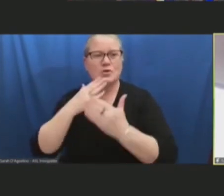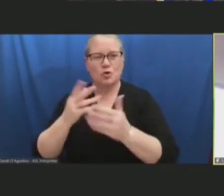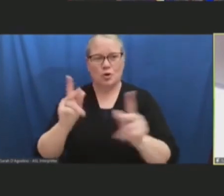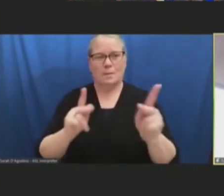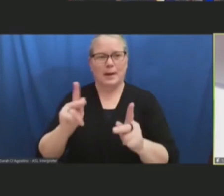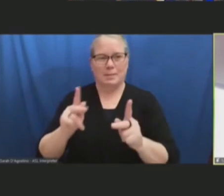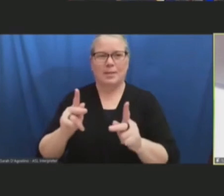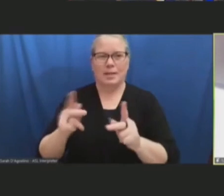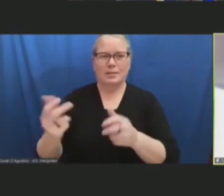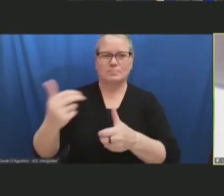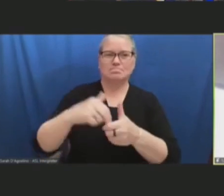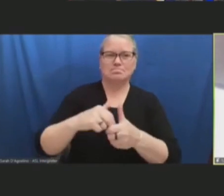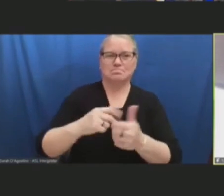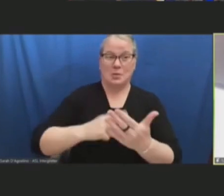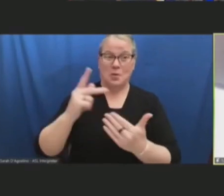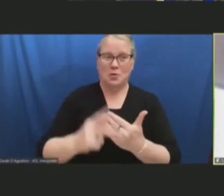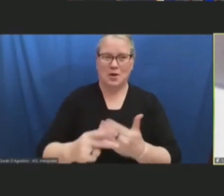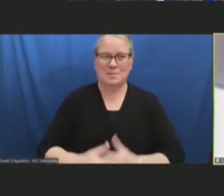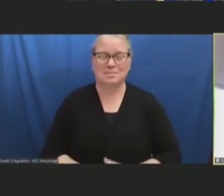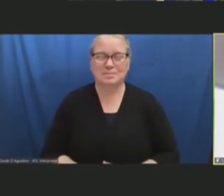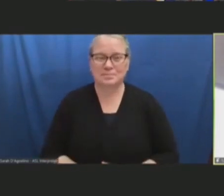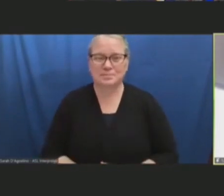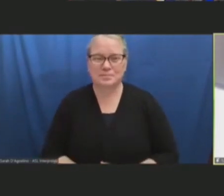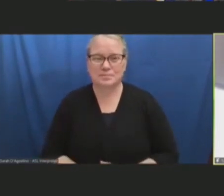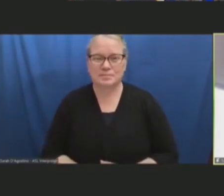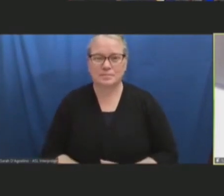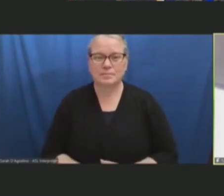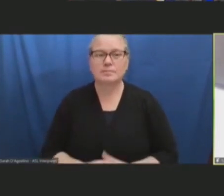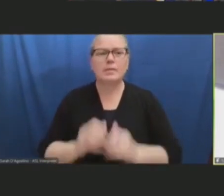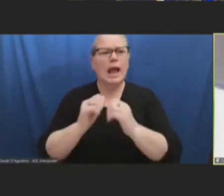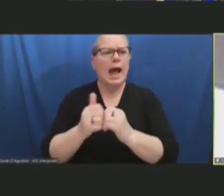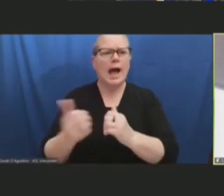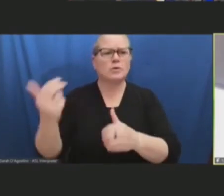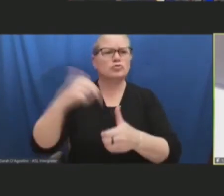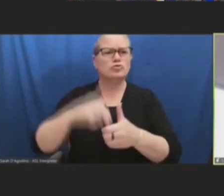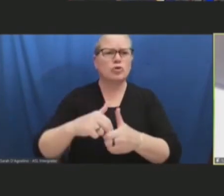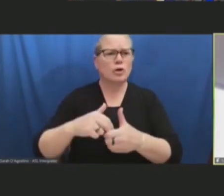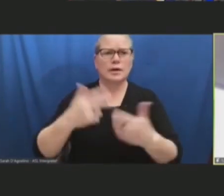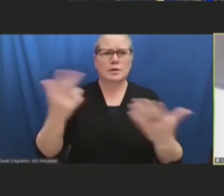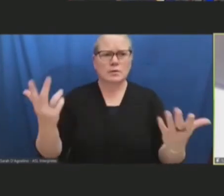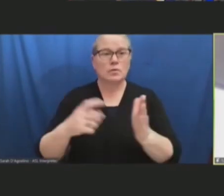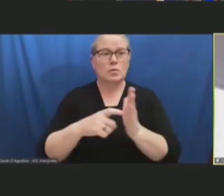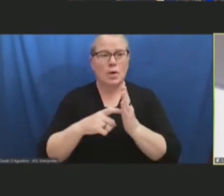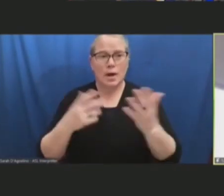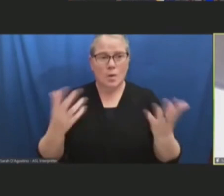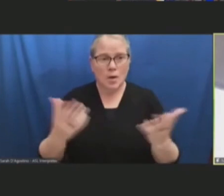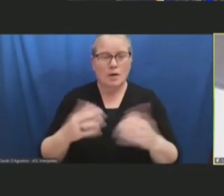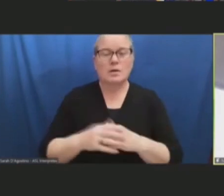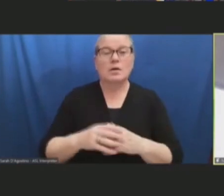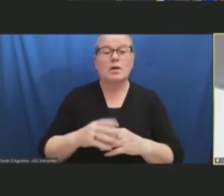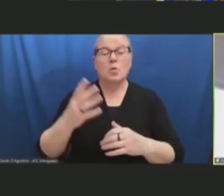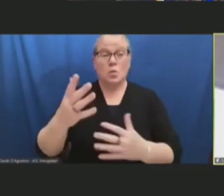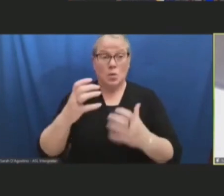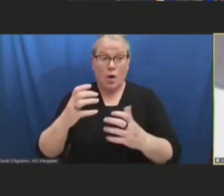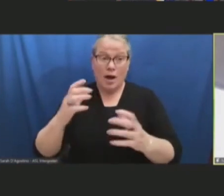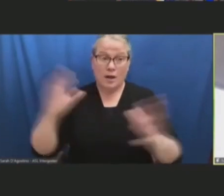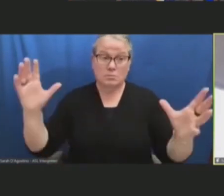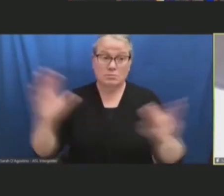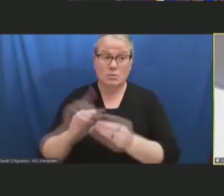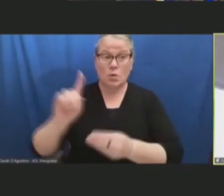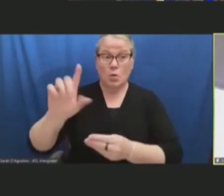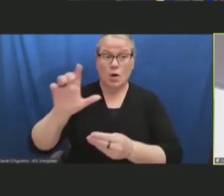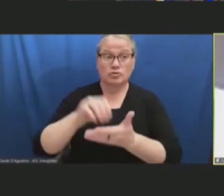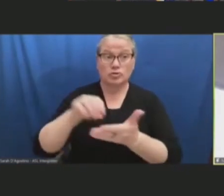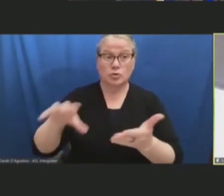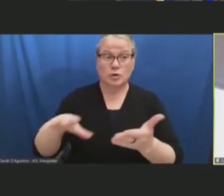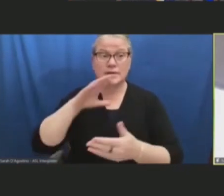program. So for candidate qualifications, we are looking to recruit 100 students total. You need to be